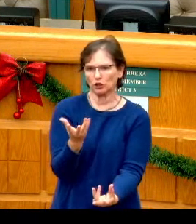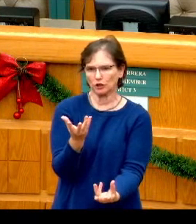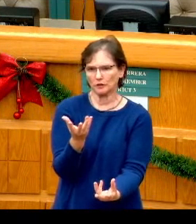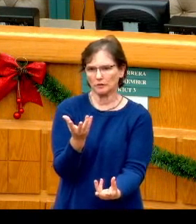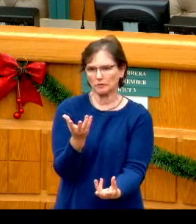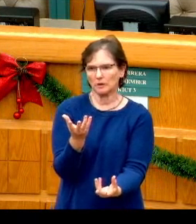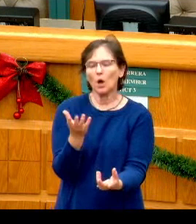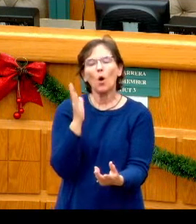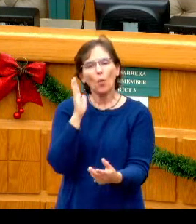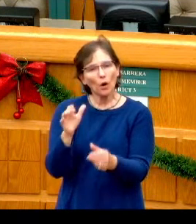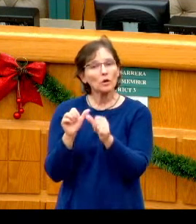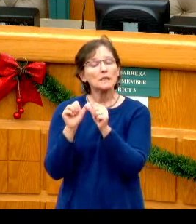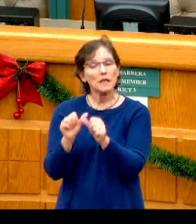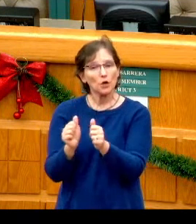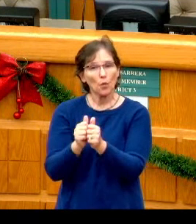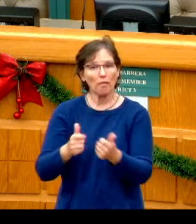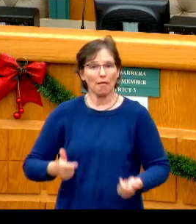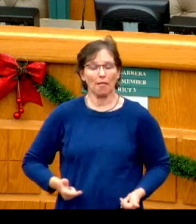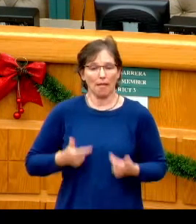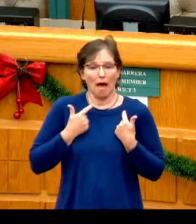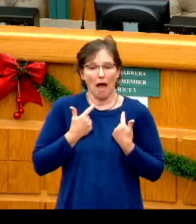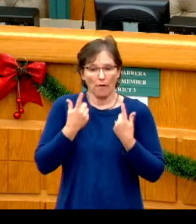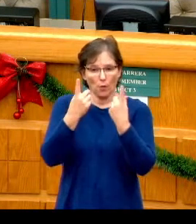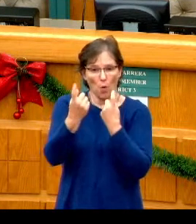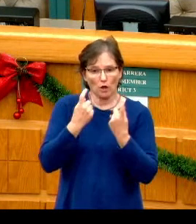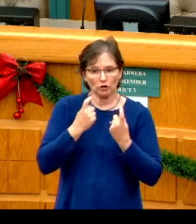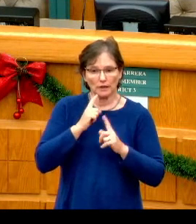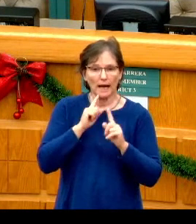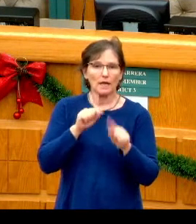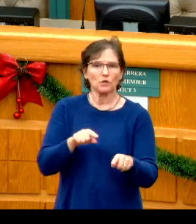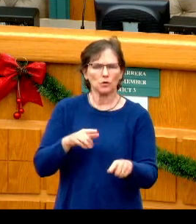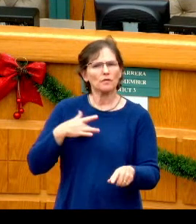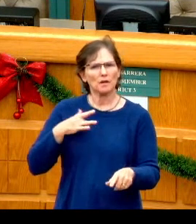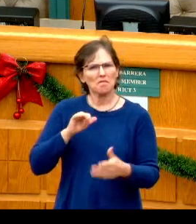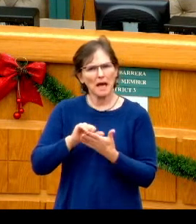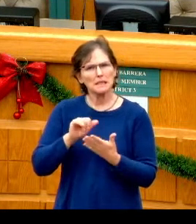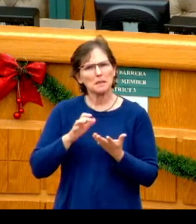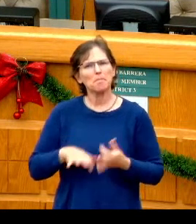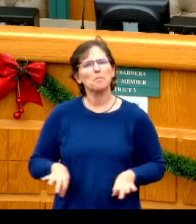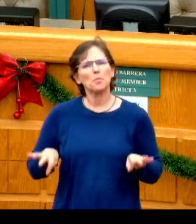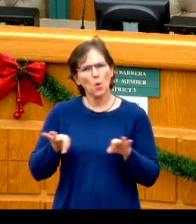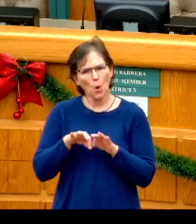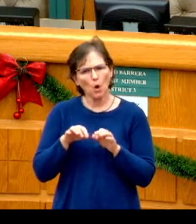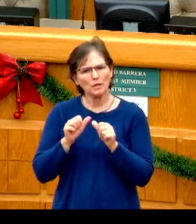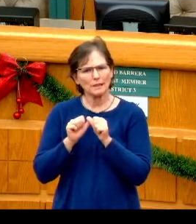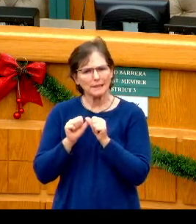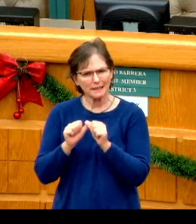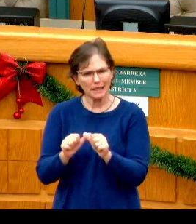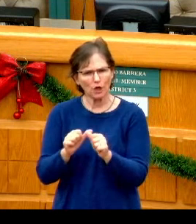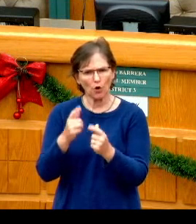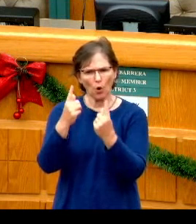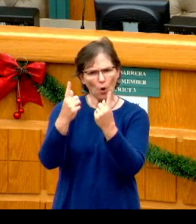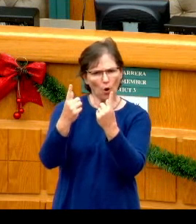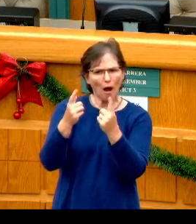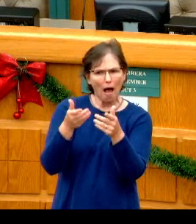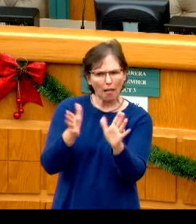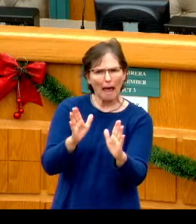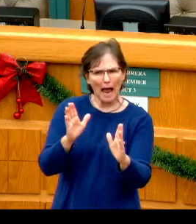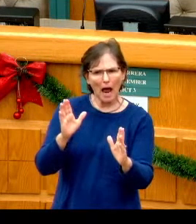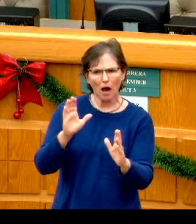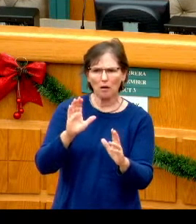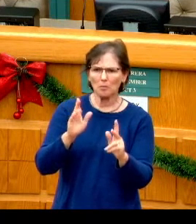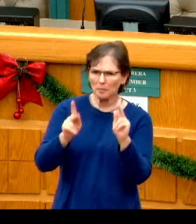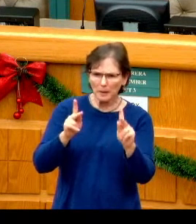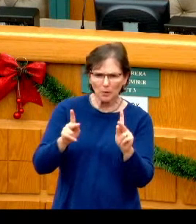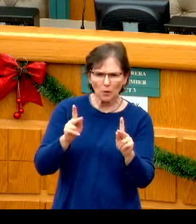answer sessions, which we think is the really important thing, to continue to allow the Coastal Bend to ask questions, and we